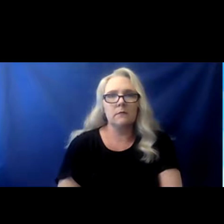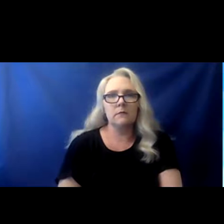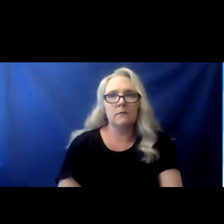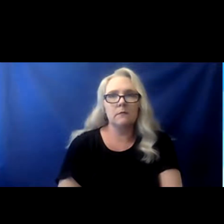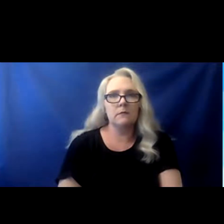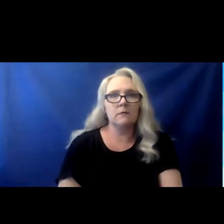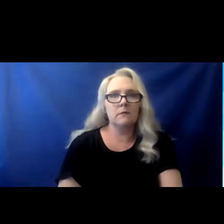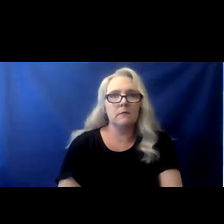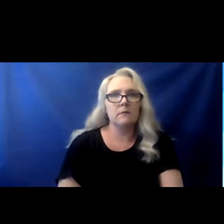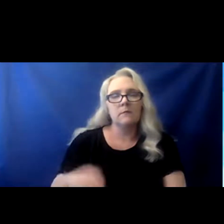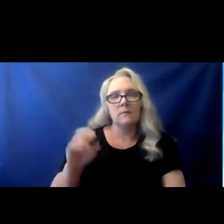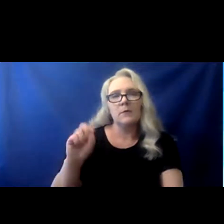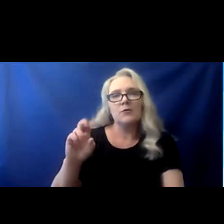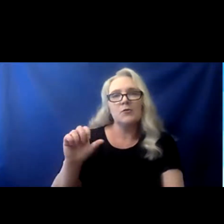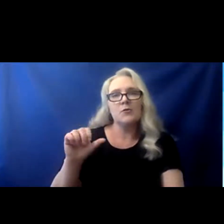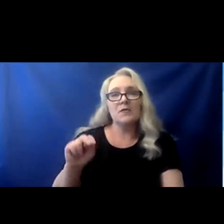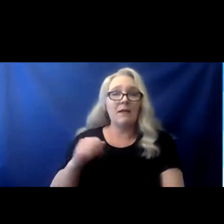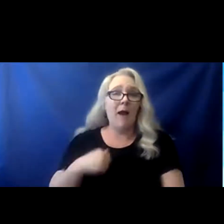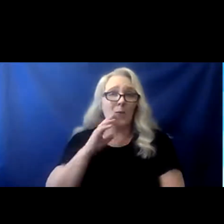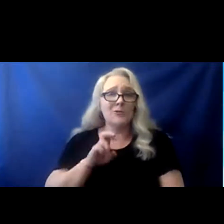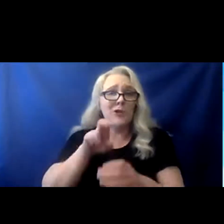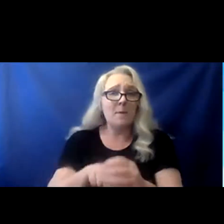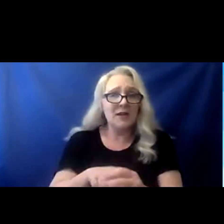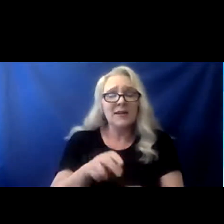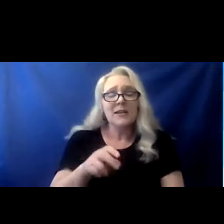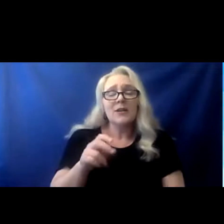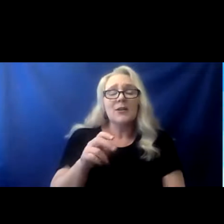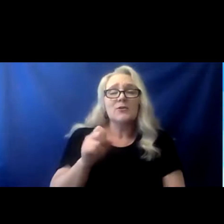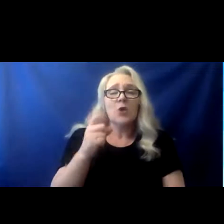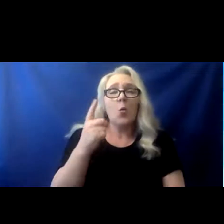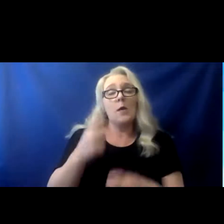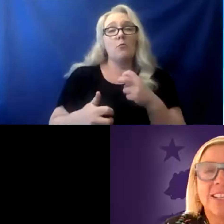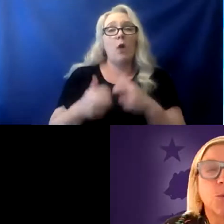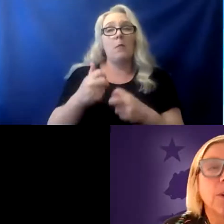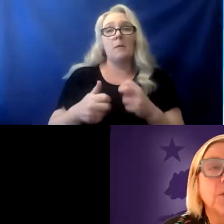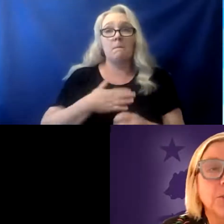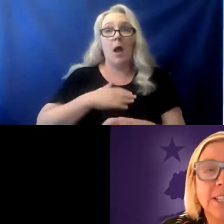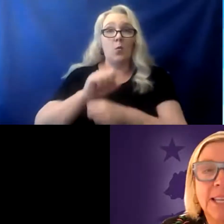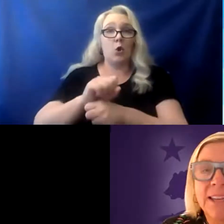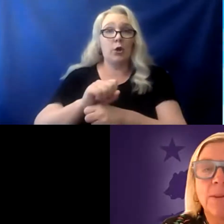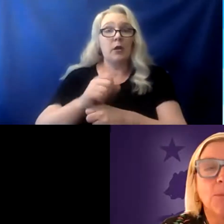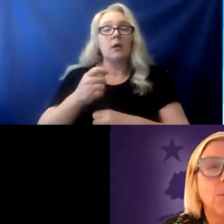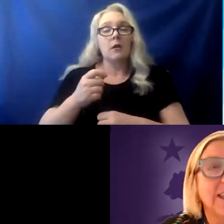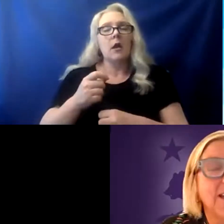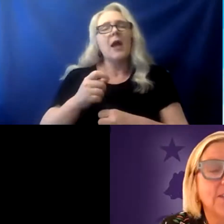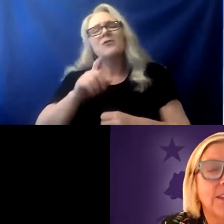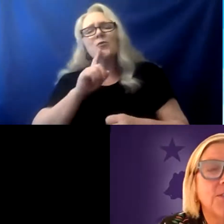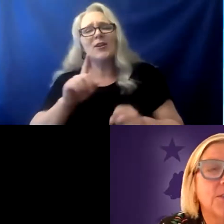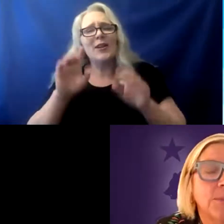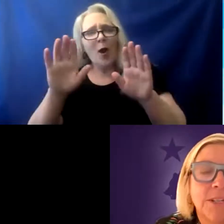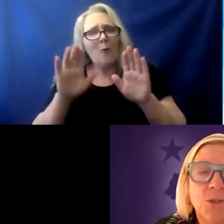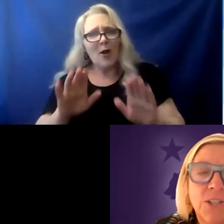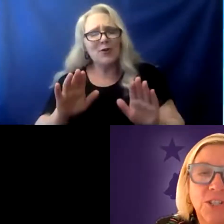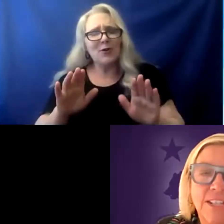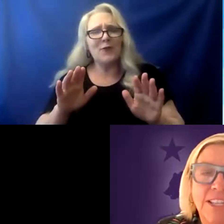I'll jump in. So one thought that I'm having in my own work is, and it's a wonderful dilemma, and we have the governor,